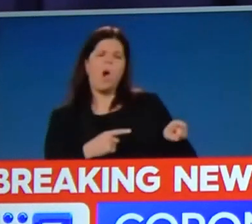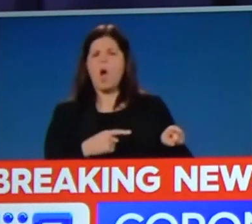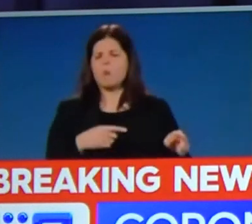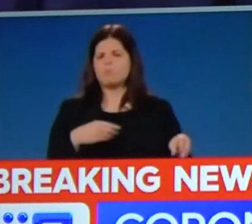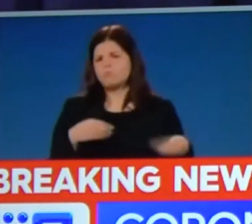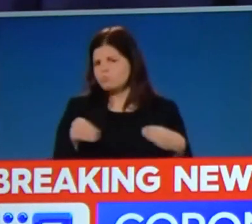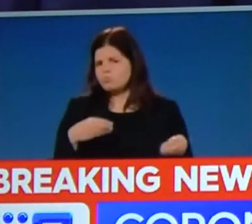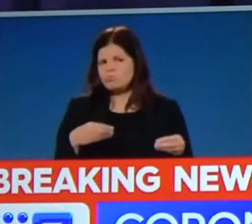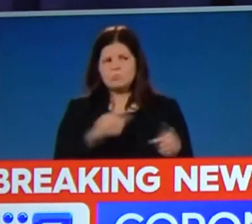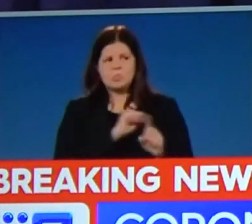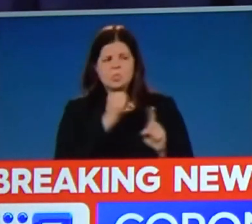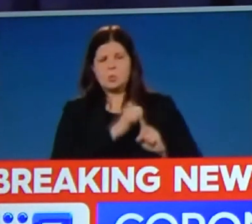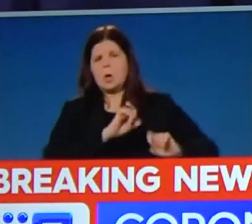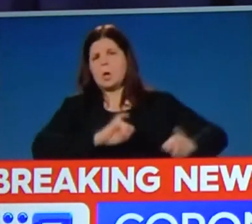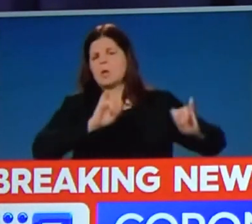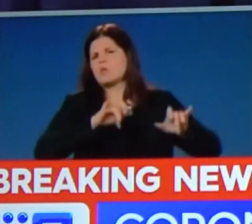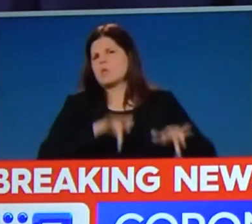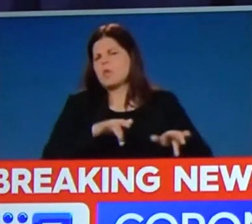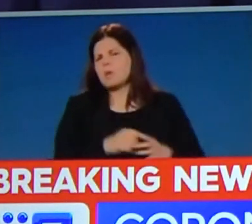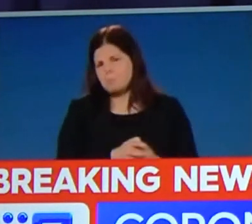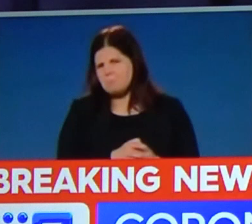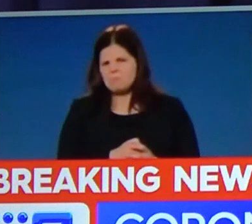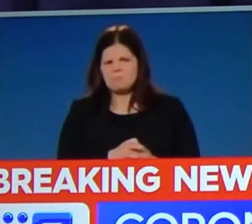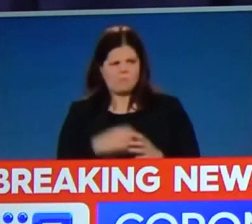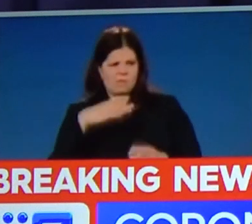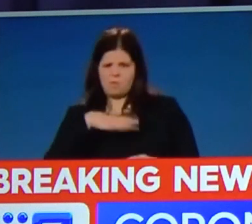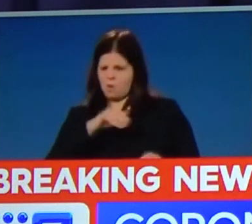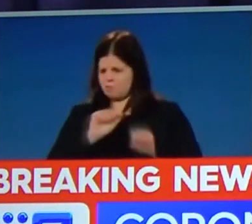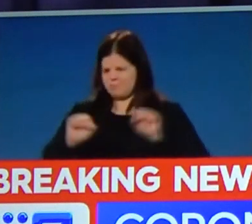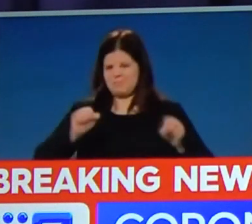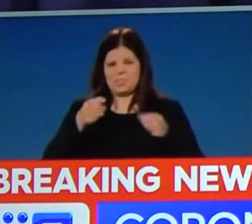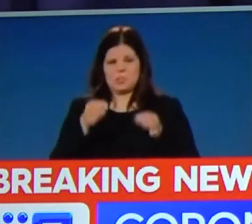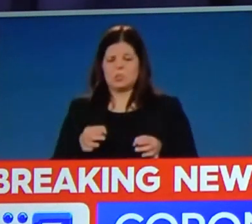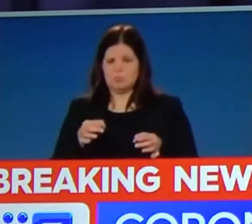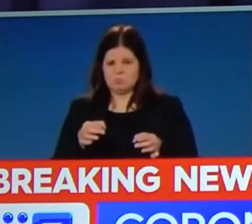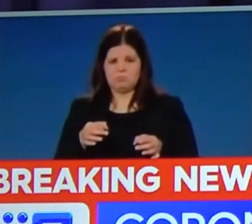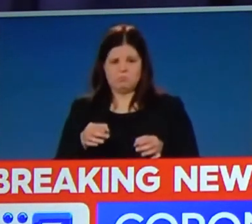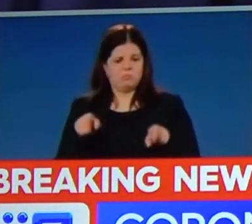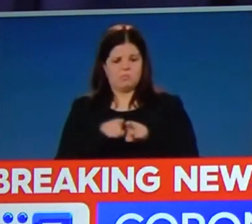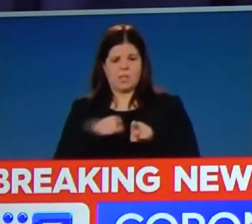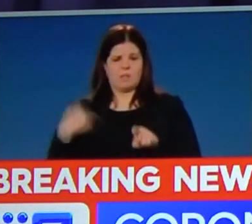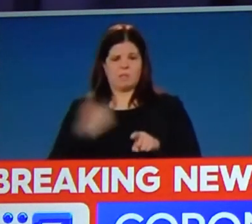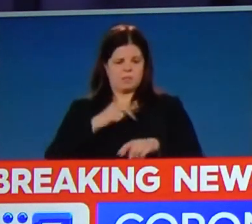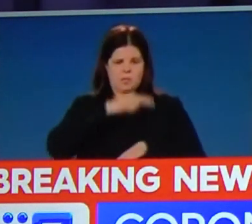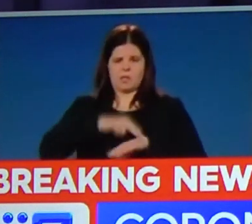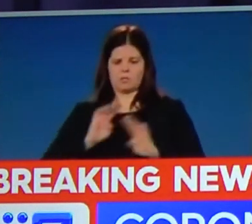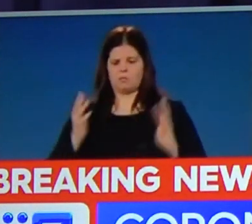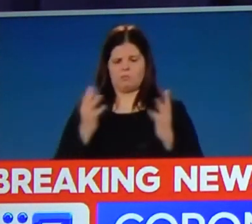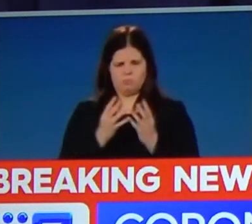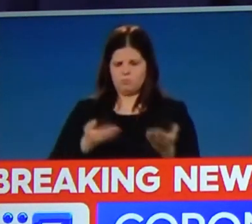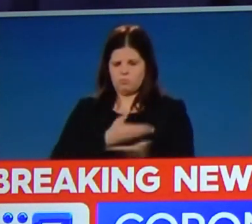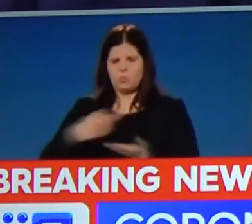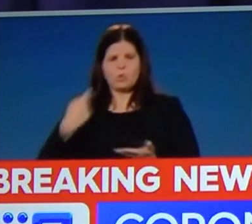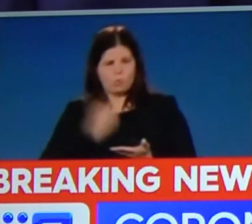That is completely understandable and is consistent with the way the National Cabinet is operating, and it's being done with the full knowledge